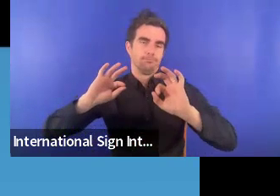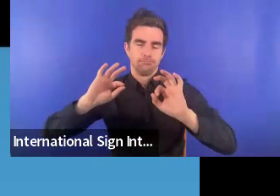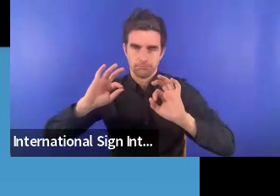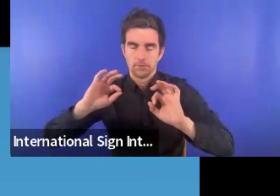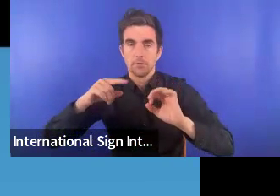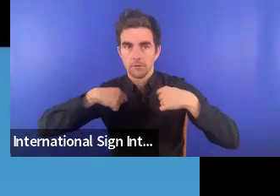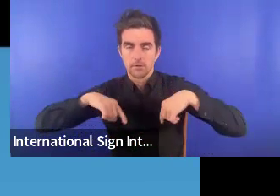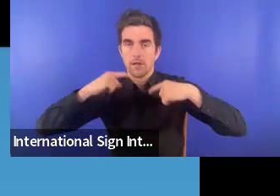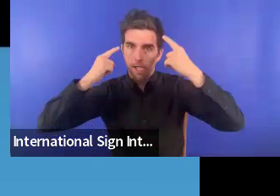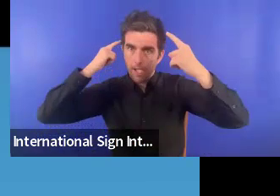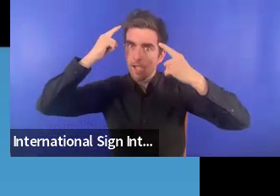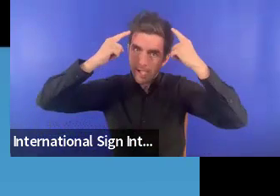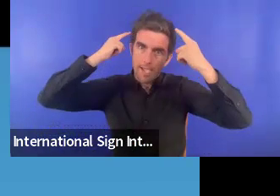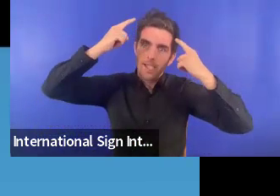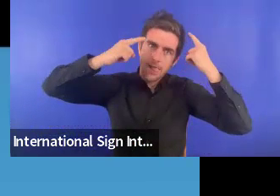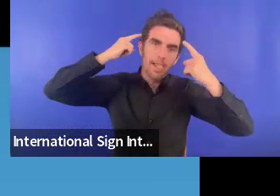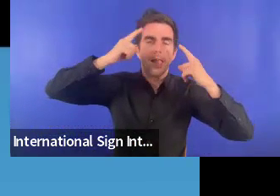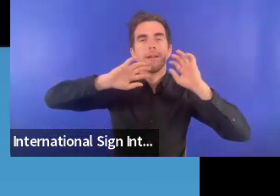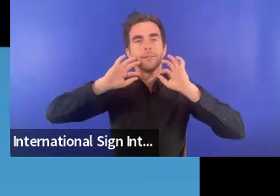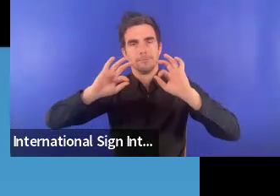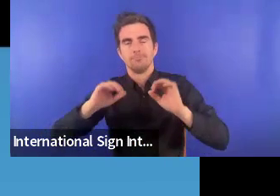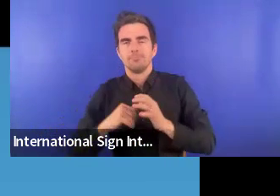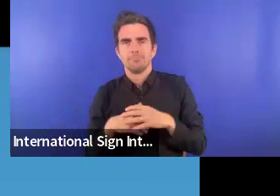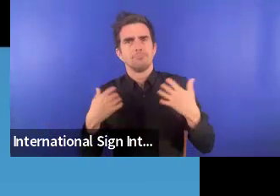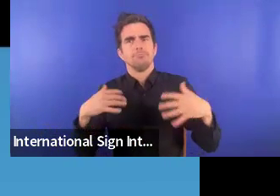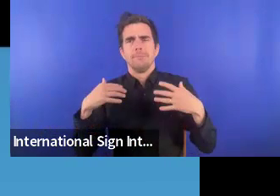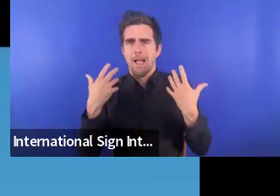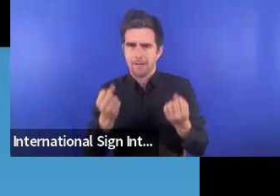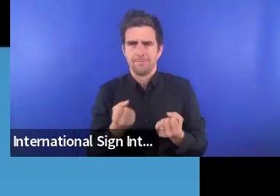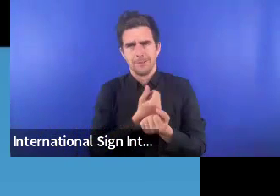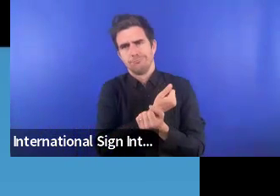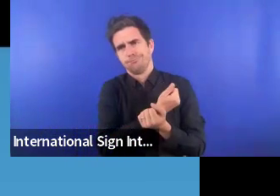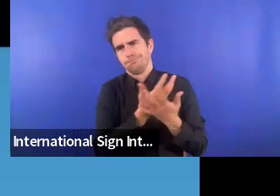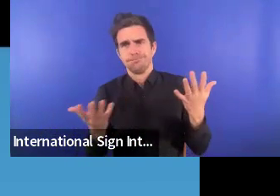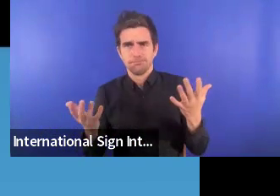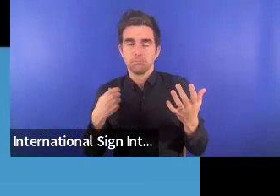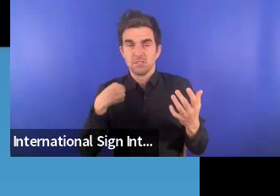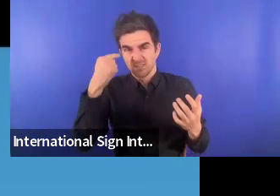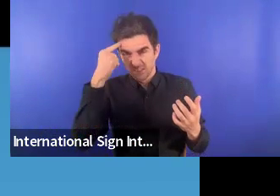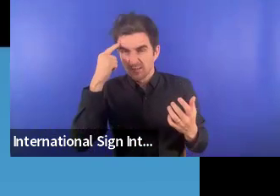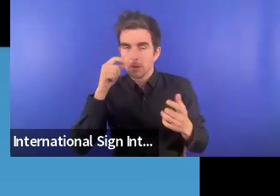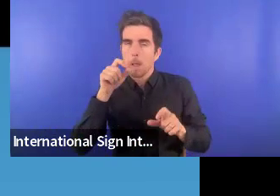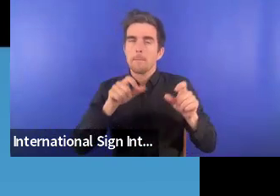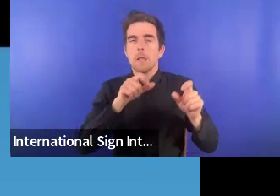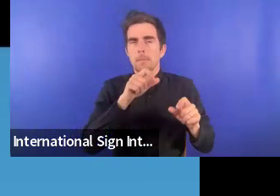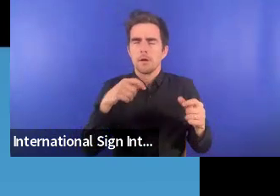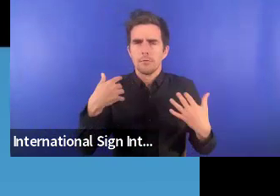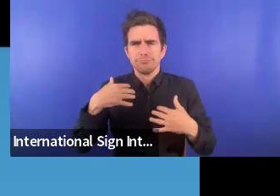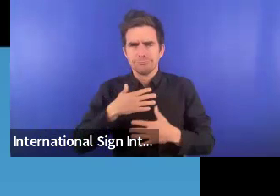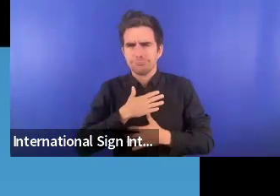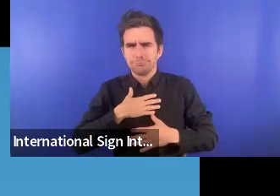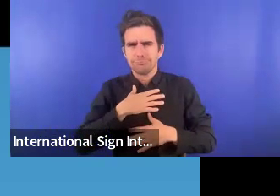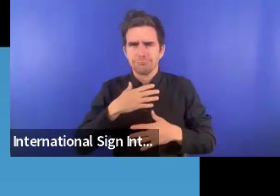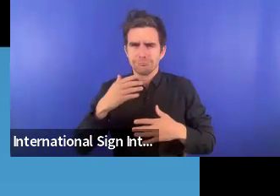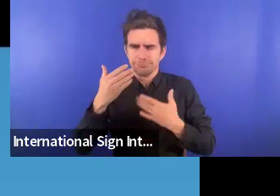really appreciate. If you all have any questions, please feel free to type